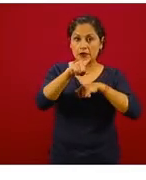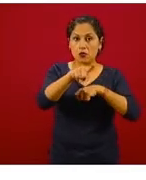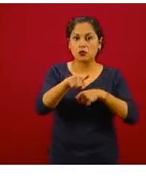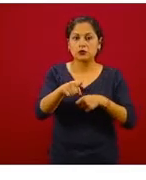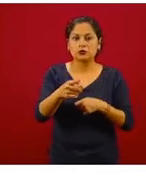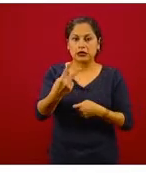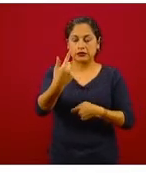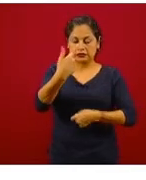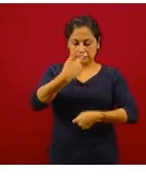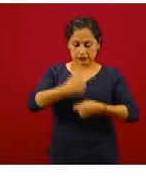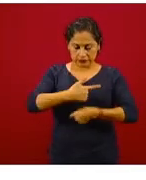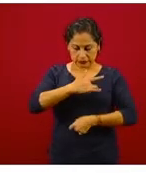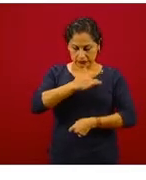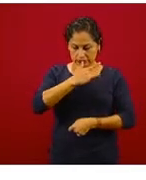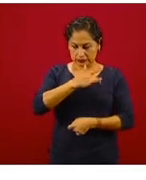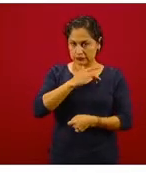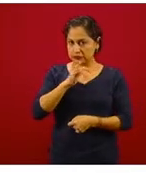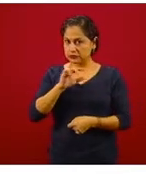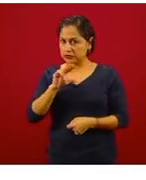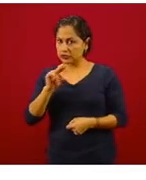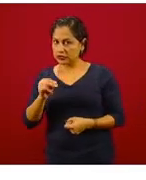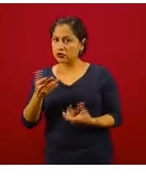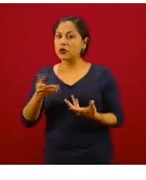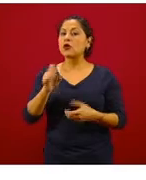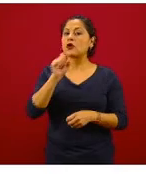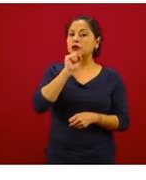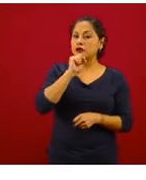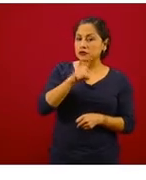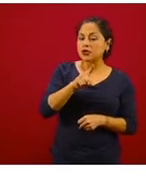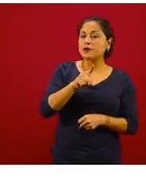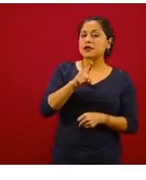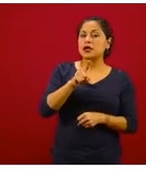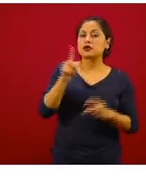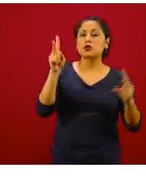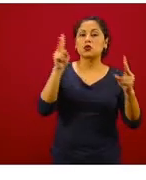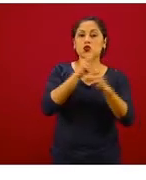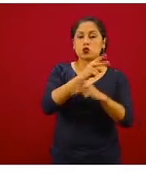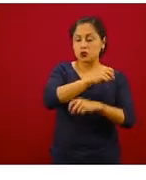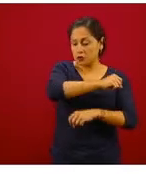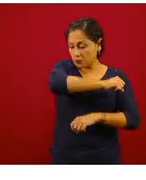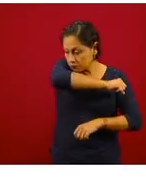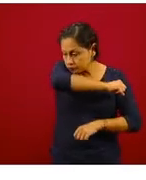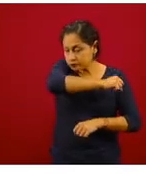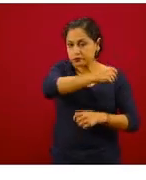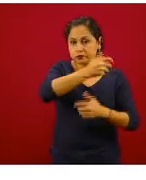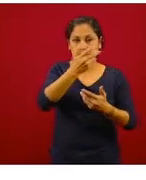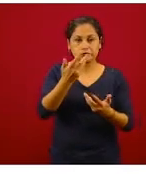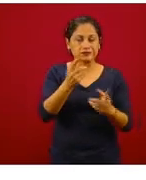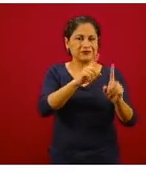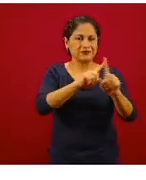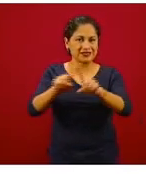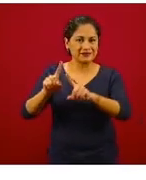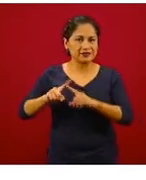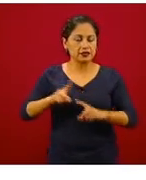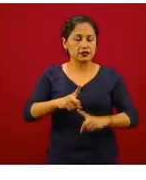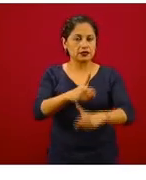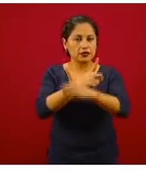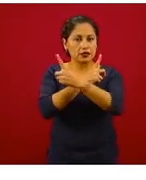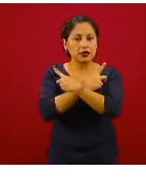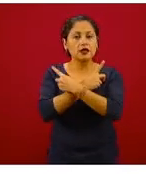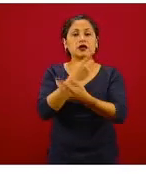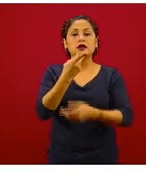any place for work. So the point here is that people have to be aware of what the COVID symptoms